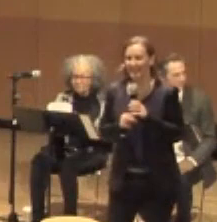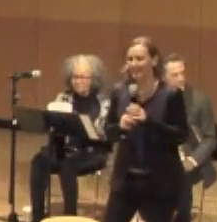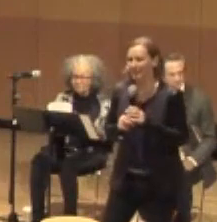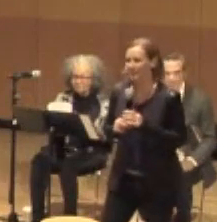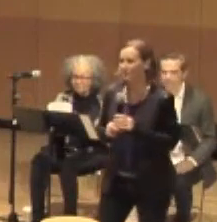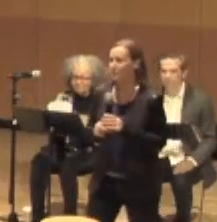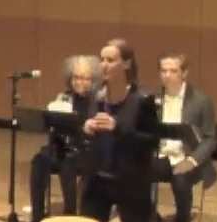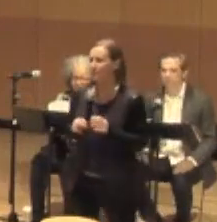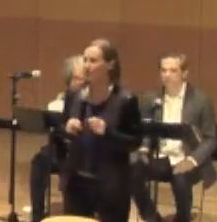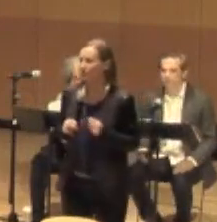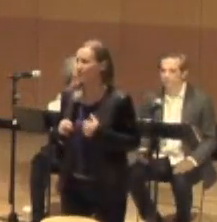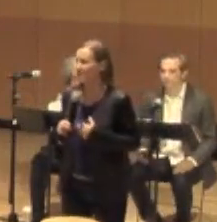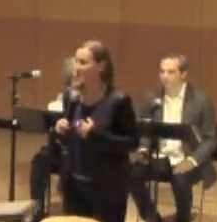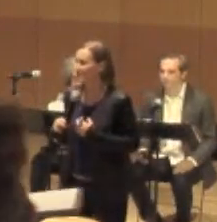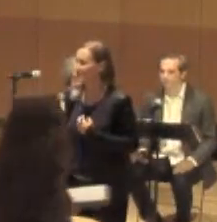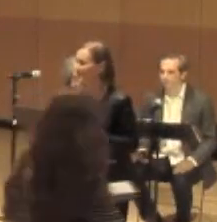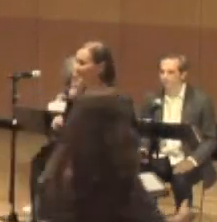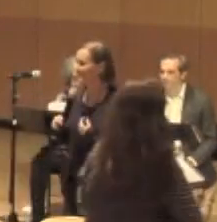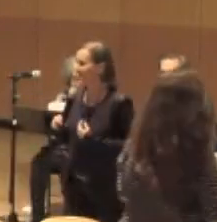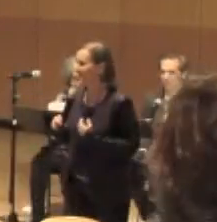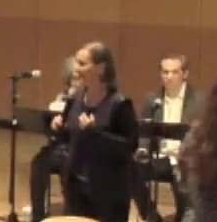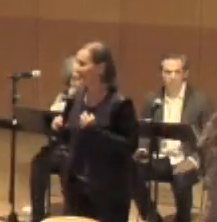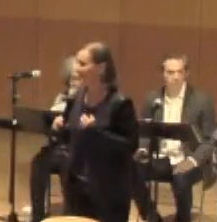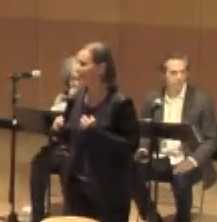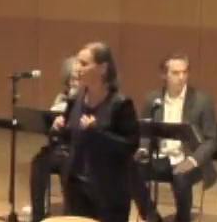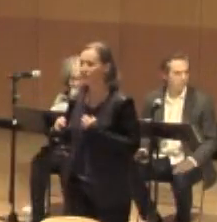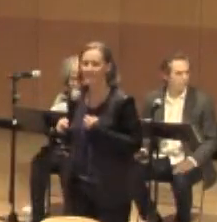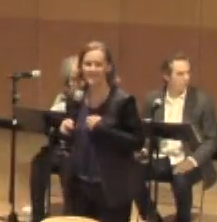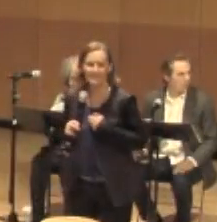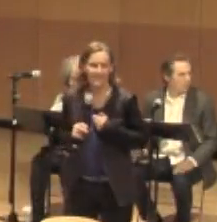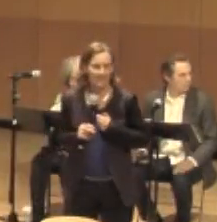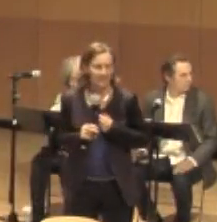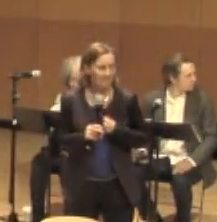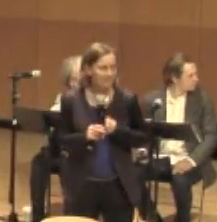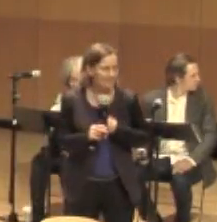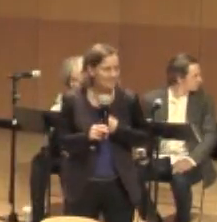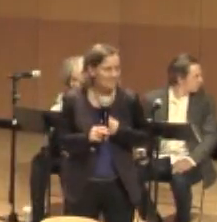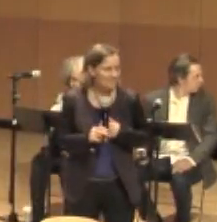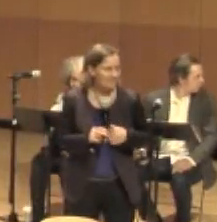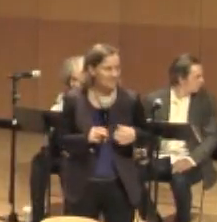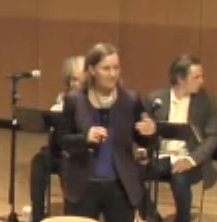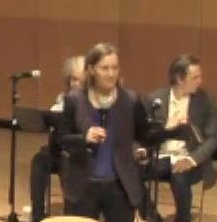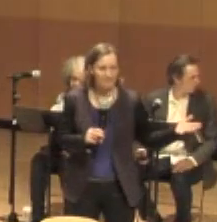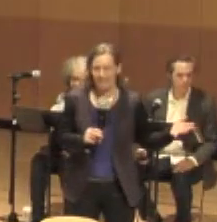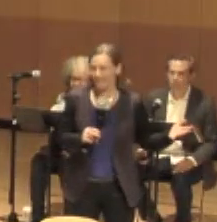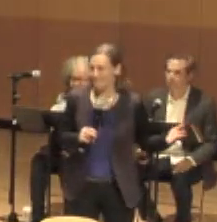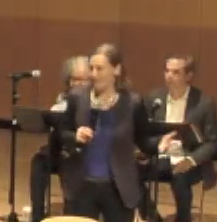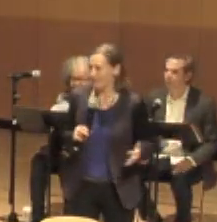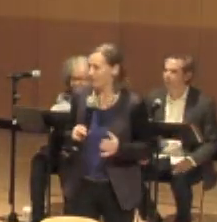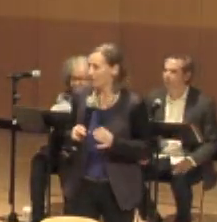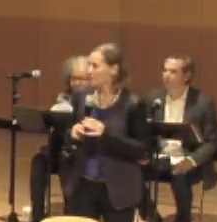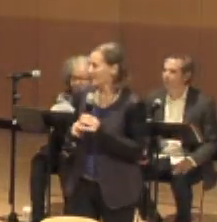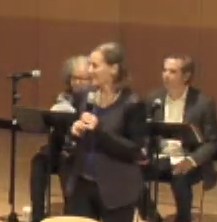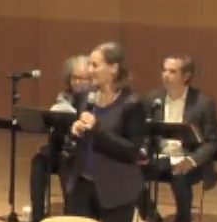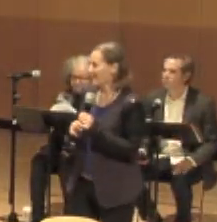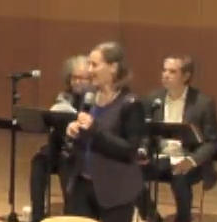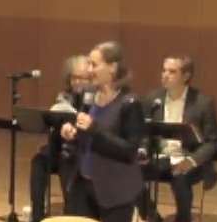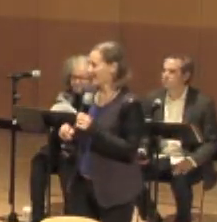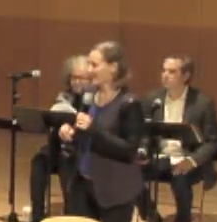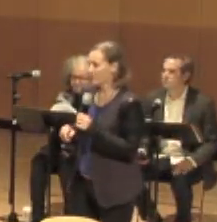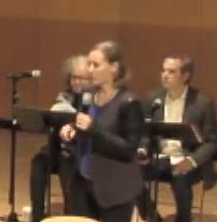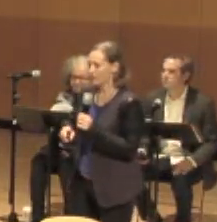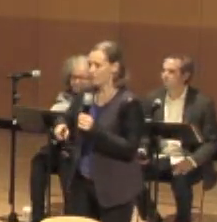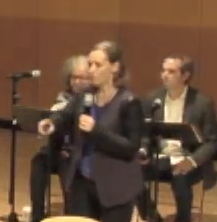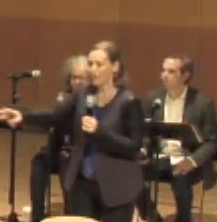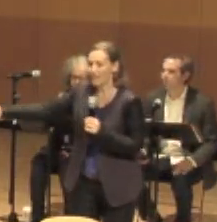uh and then there's some new people so I'll just say that you know this is a if you didn't get the memo this is